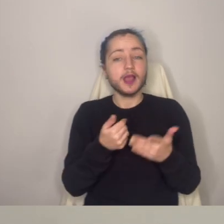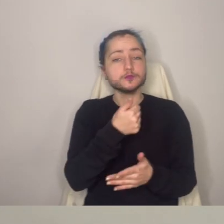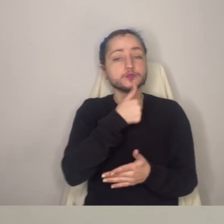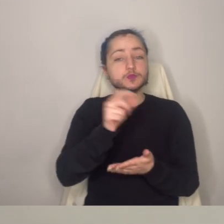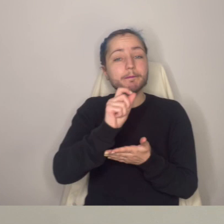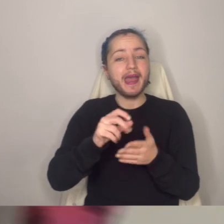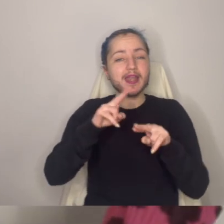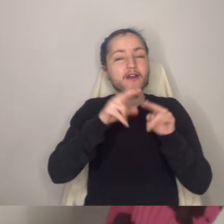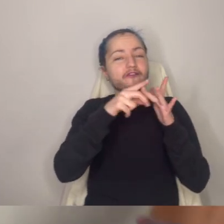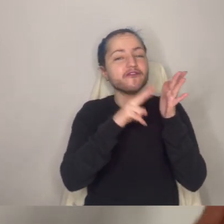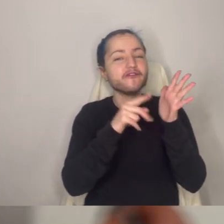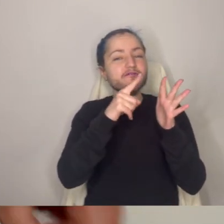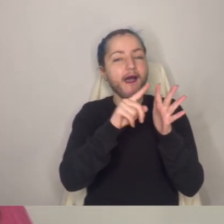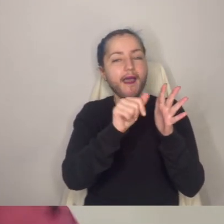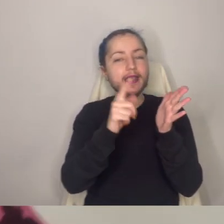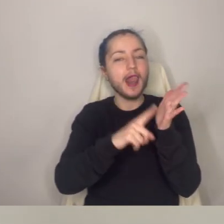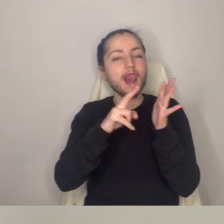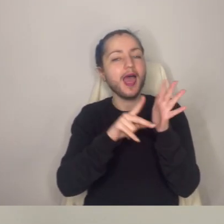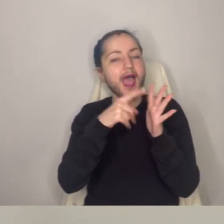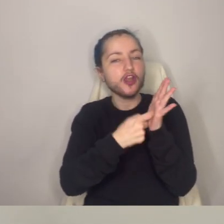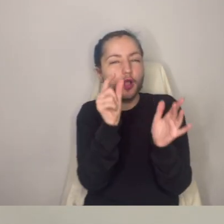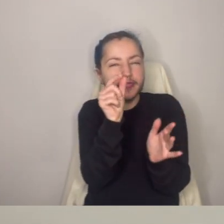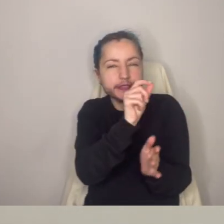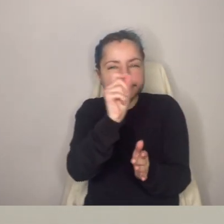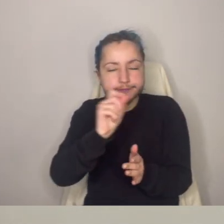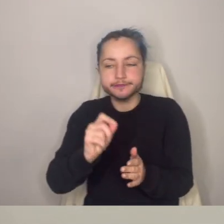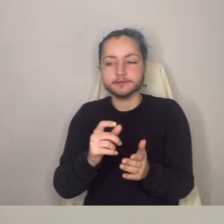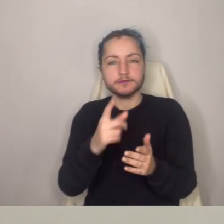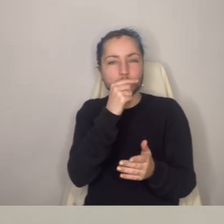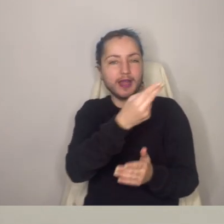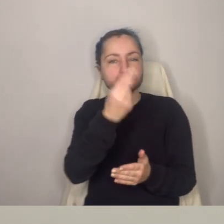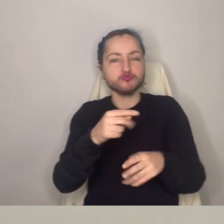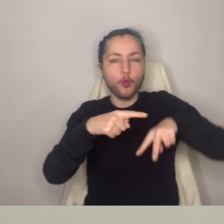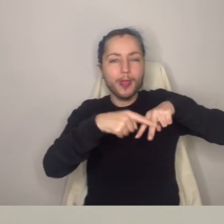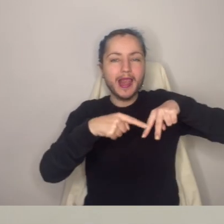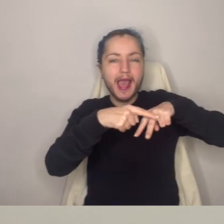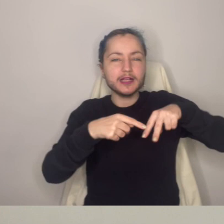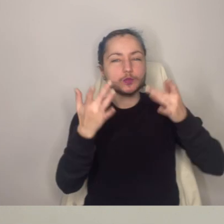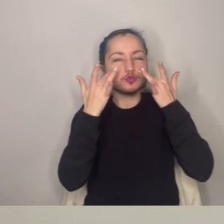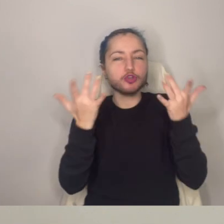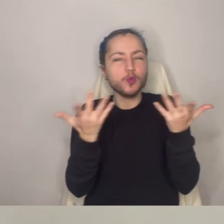Using fine liners, you can add details to sort of draw in the legs so it's clear where they start and finish.